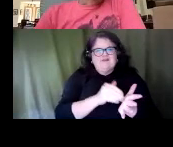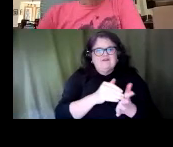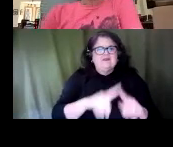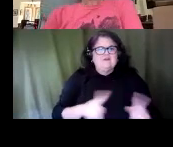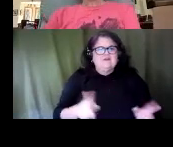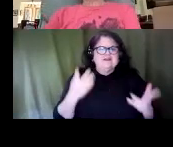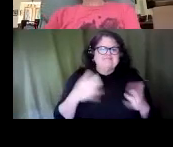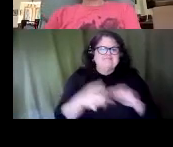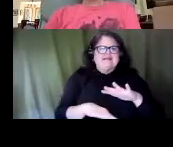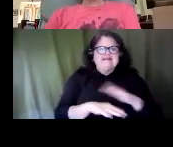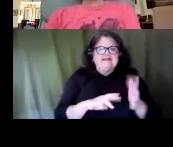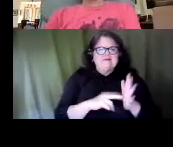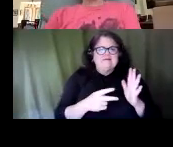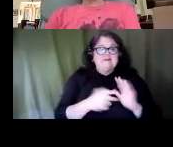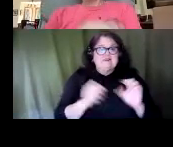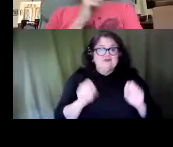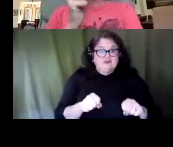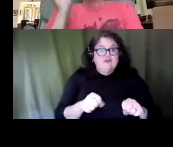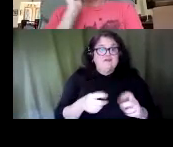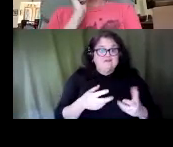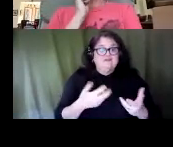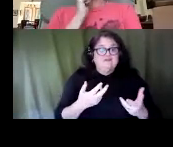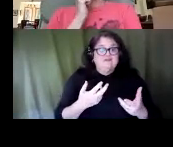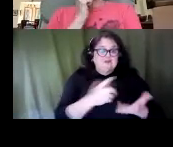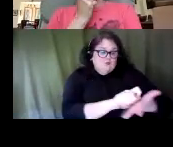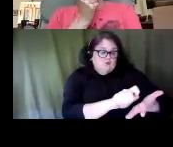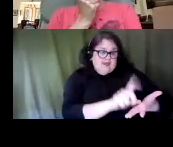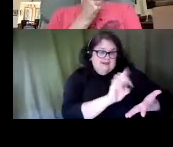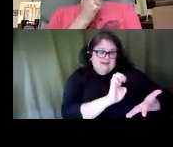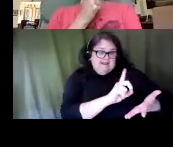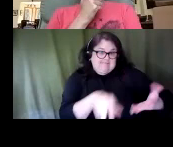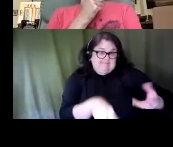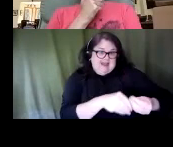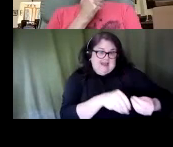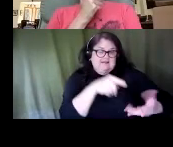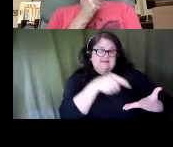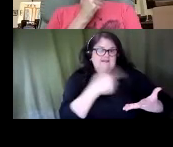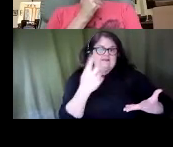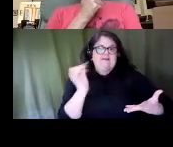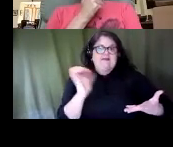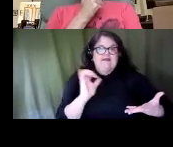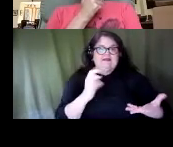that you could write into a deed something to the effect of,